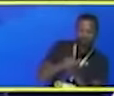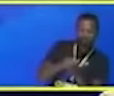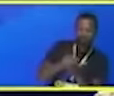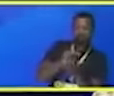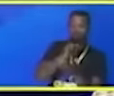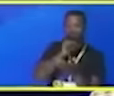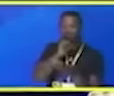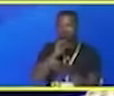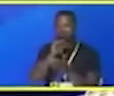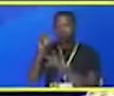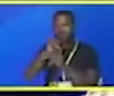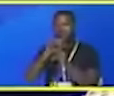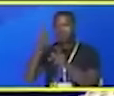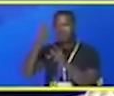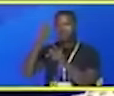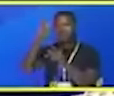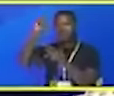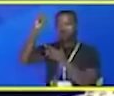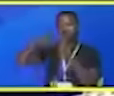of his understanding?